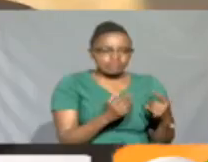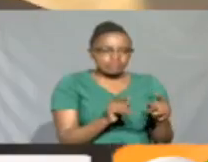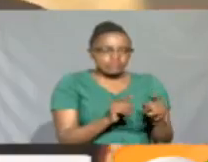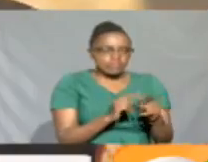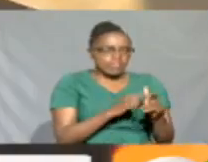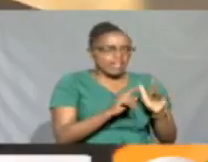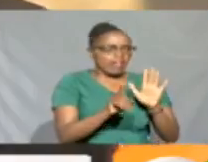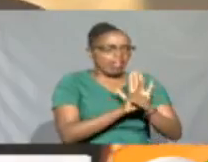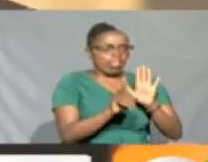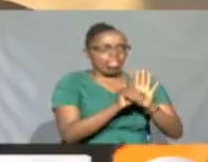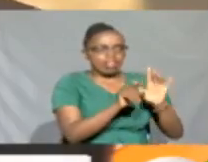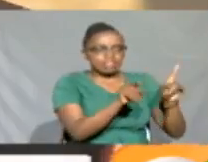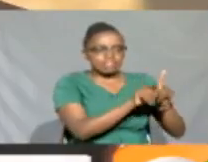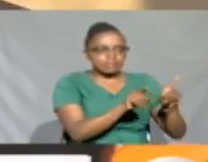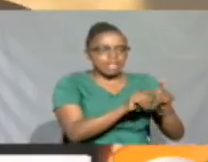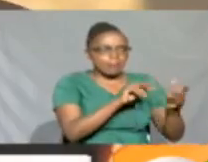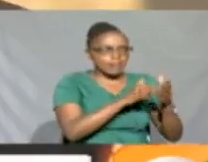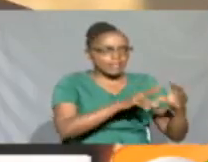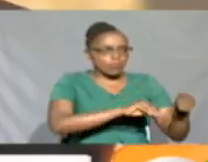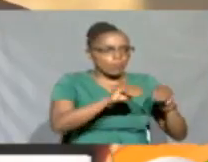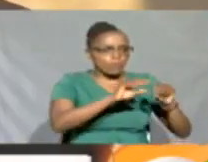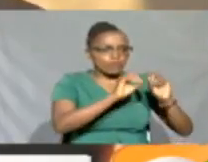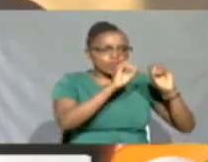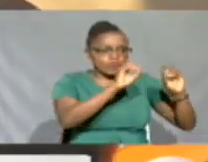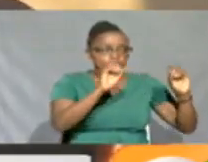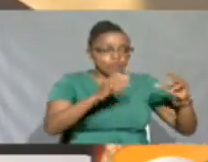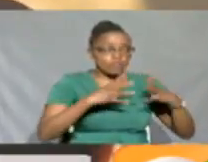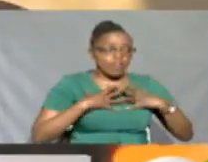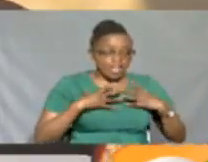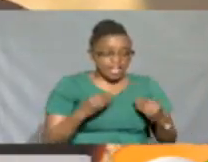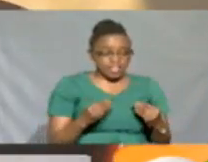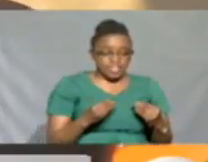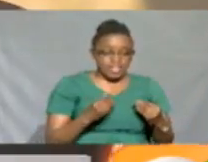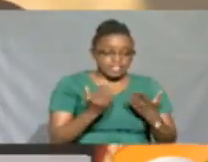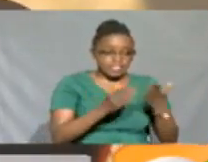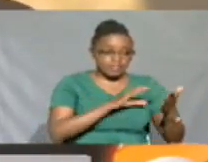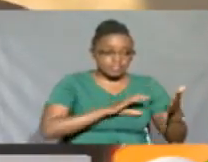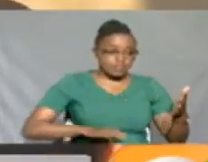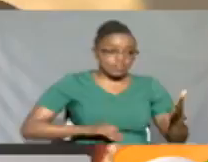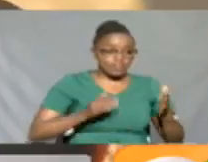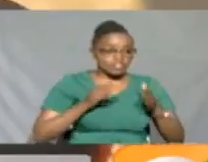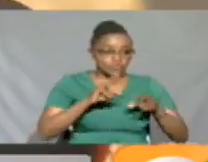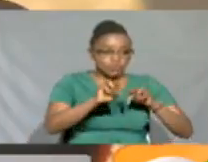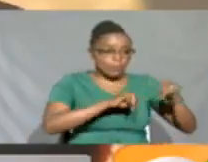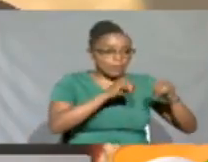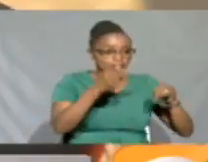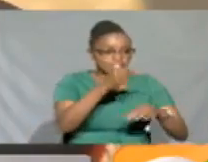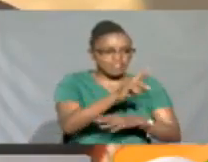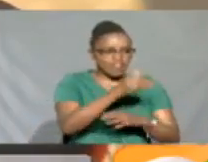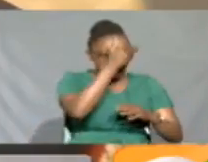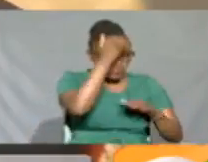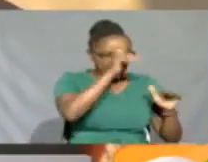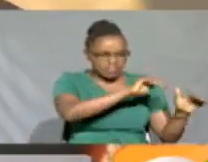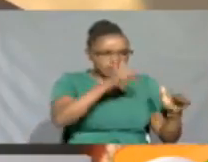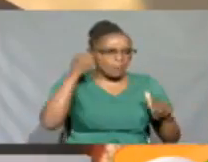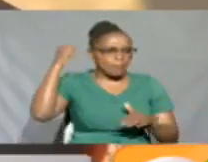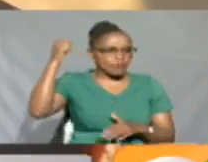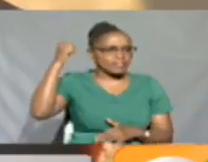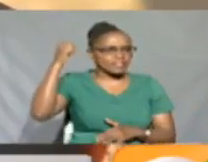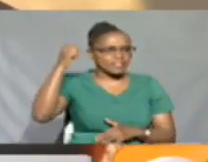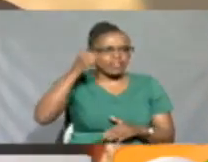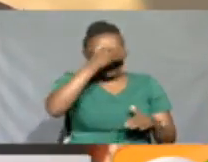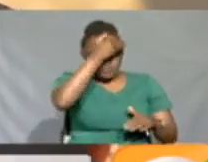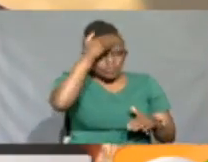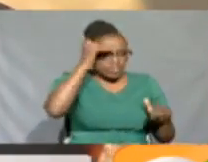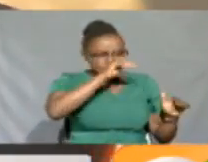and back at the same time, and so we are not moving. So a health service commission to manage human resources for health. Forget about the politics. Okay. Forget